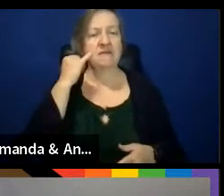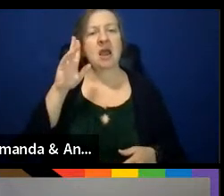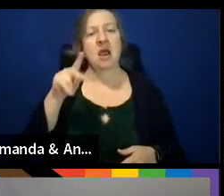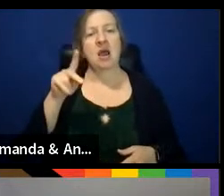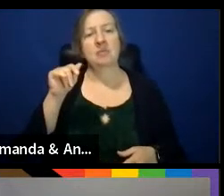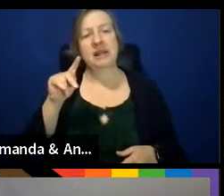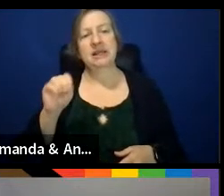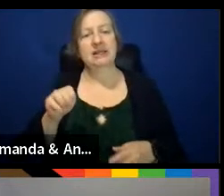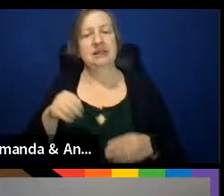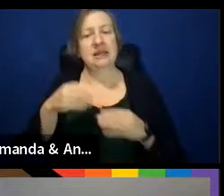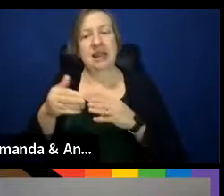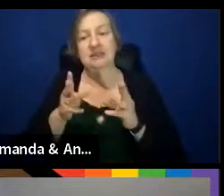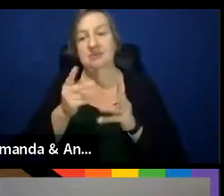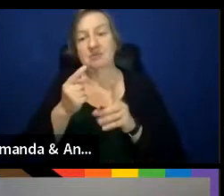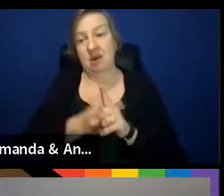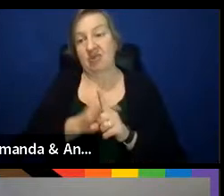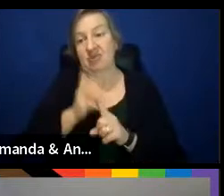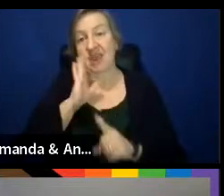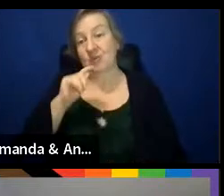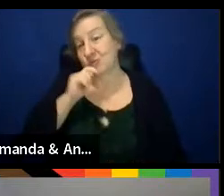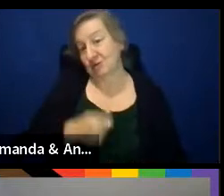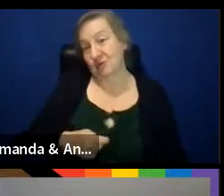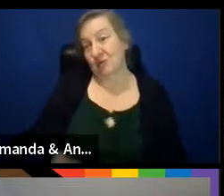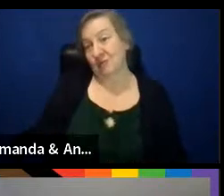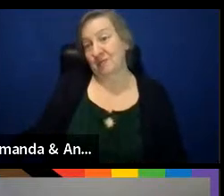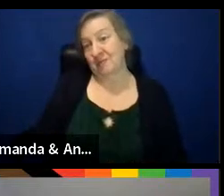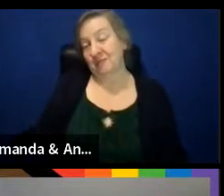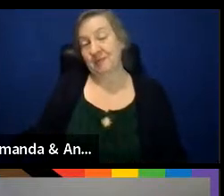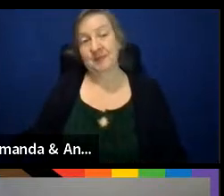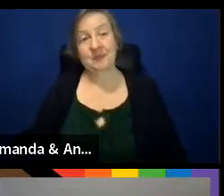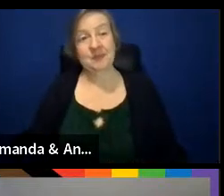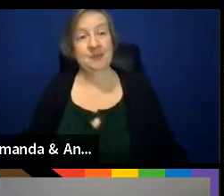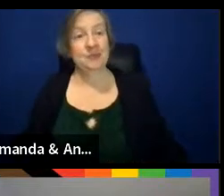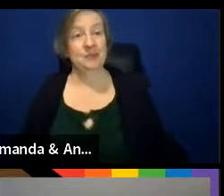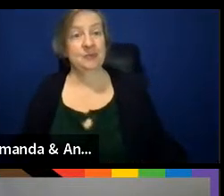month, that would be really cool.